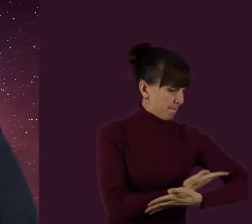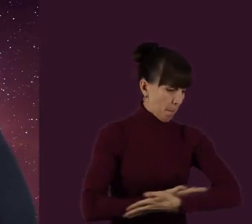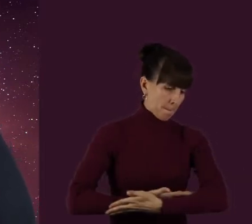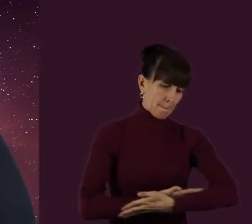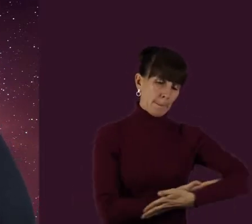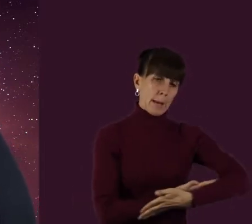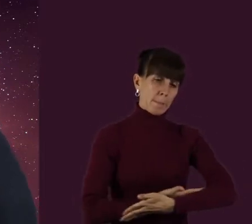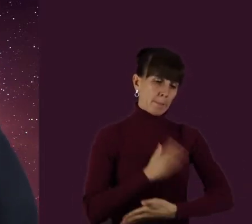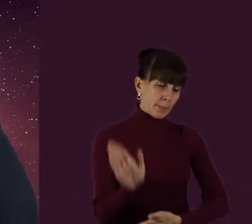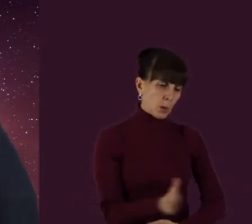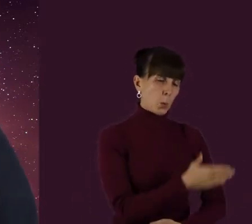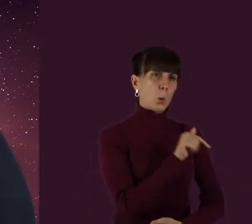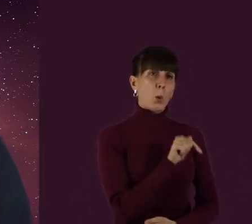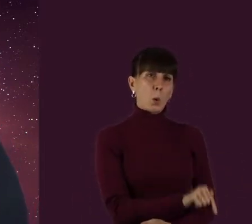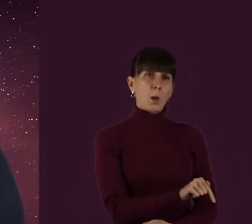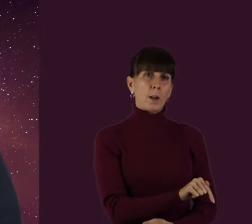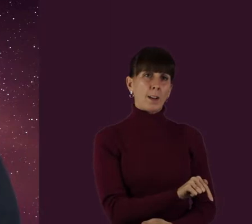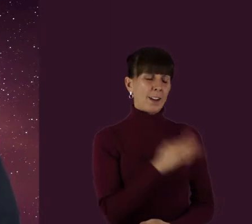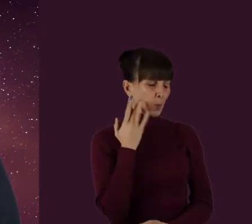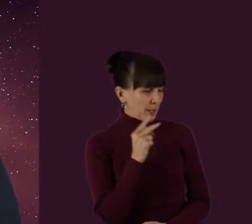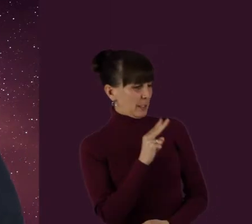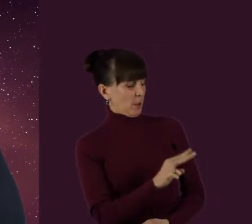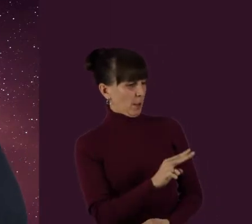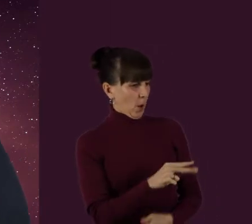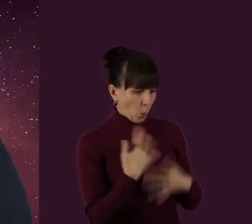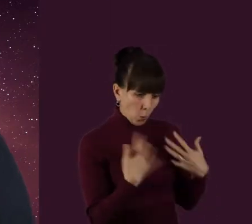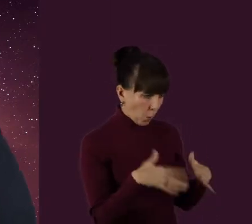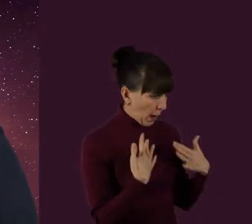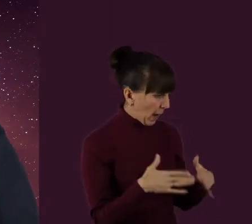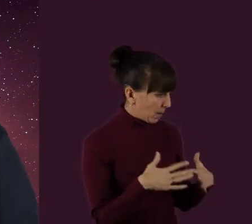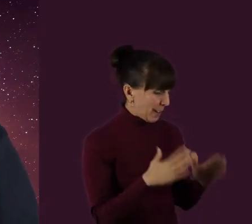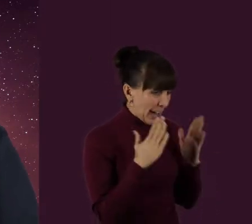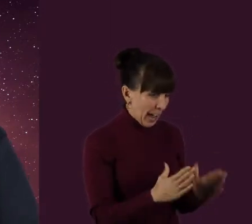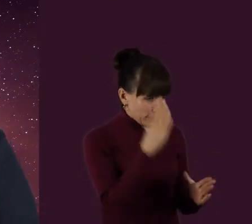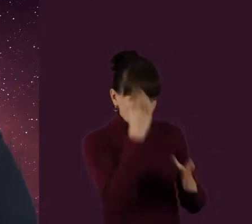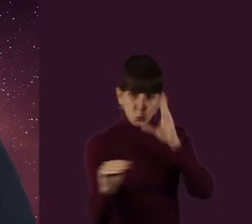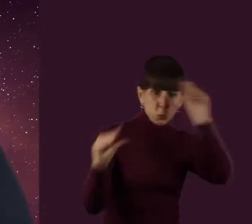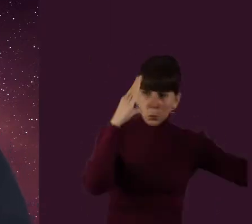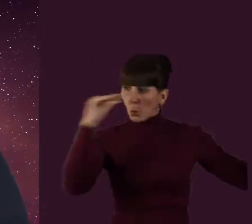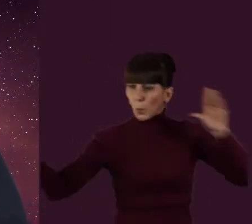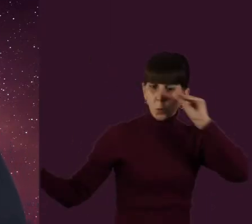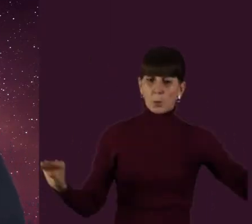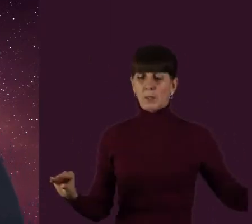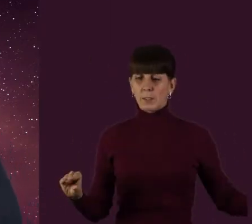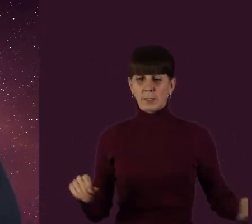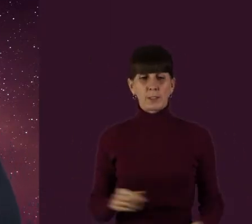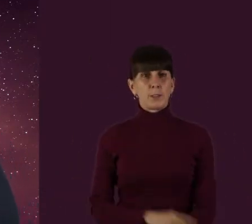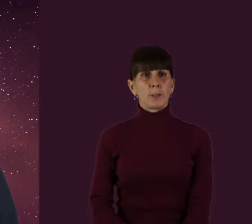manger. When they had seen him, they spread the word concerning what they had been told about this